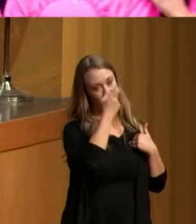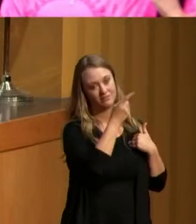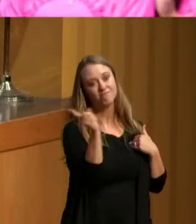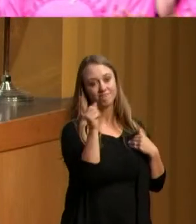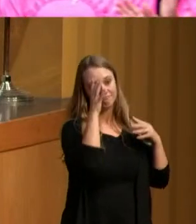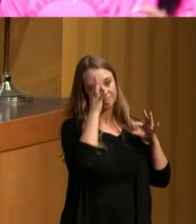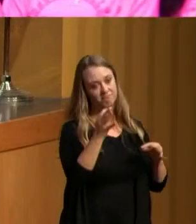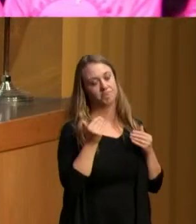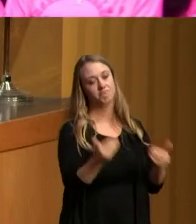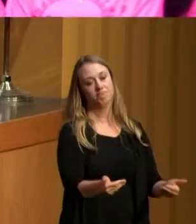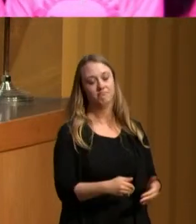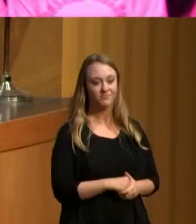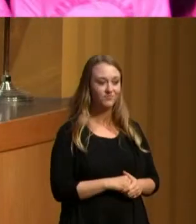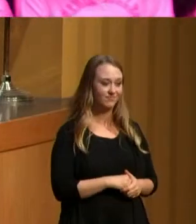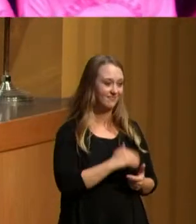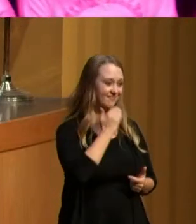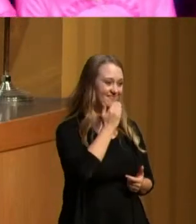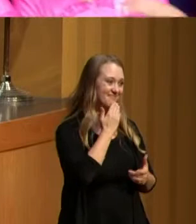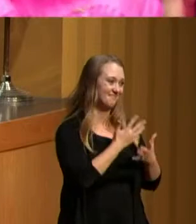so much.